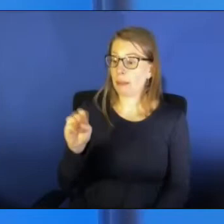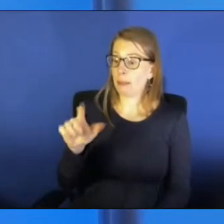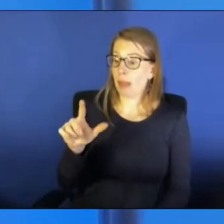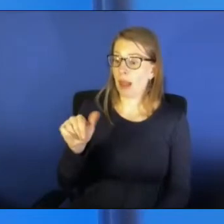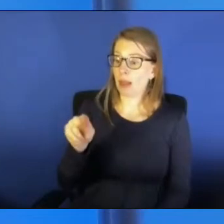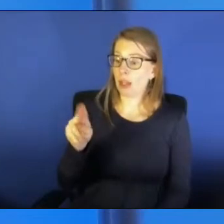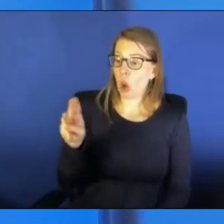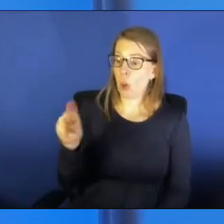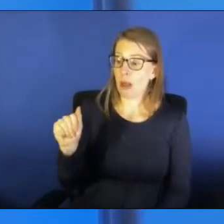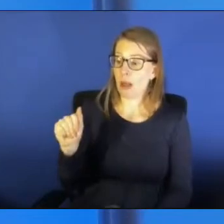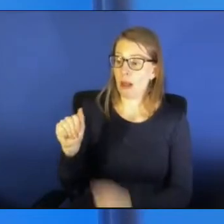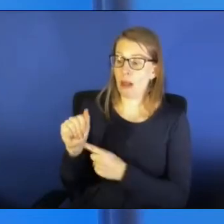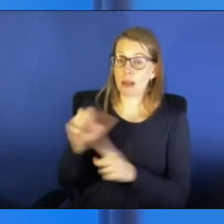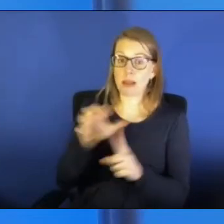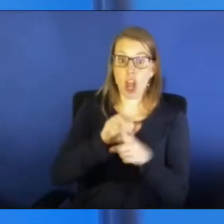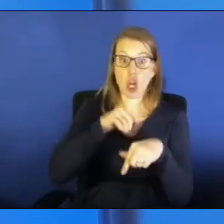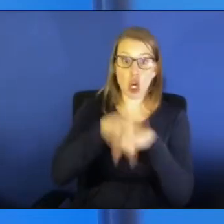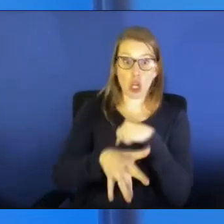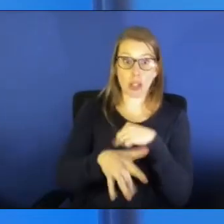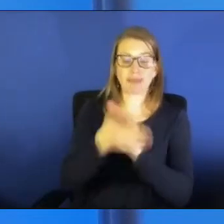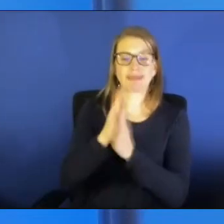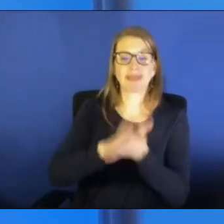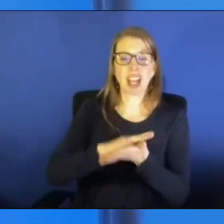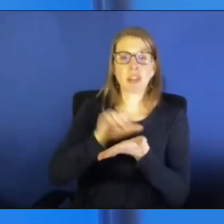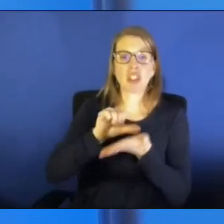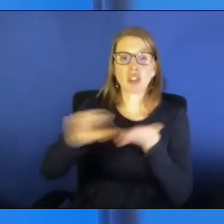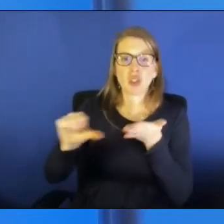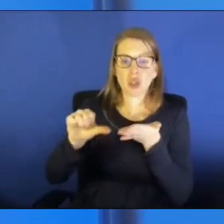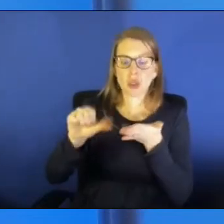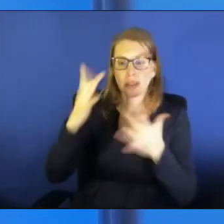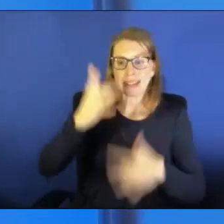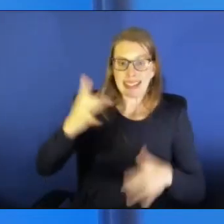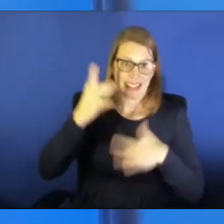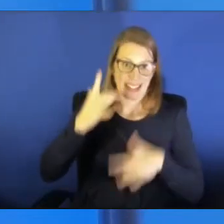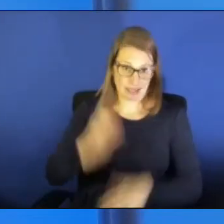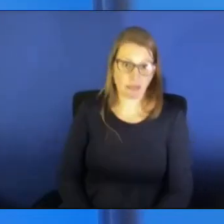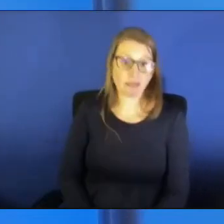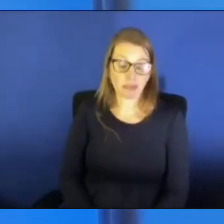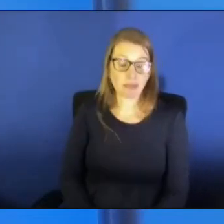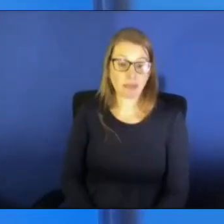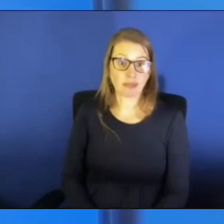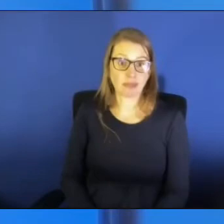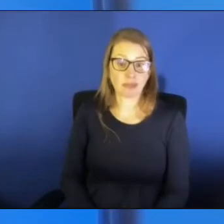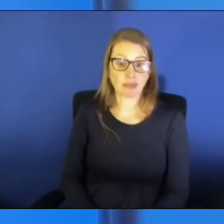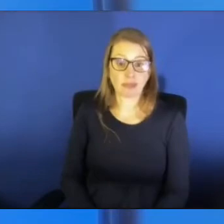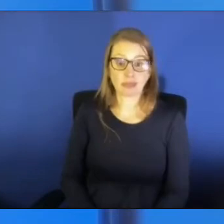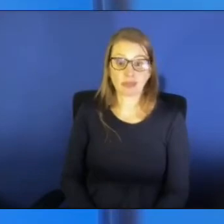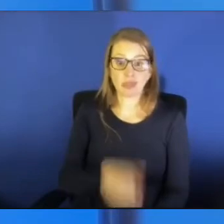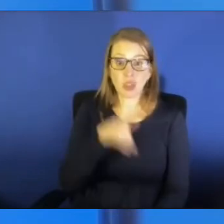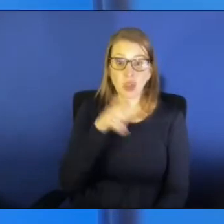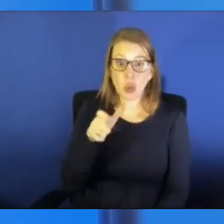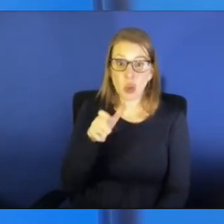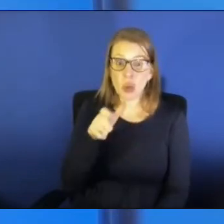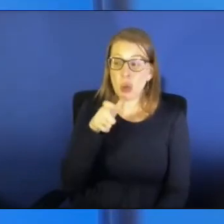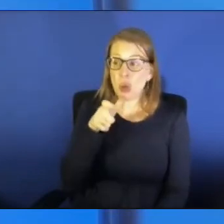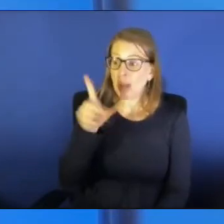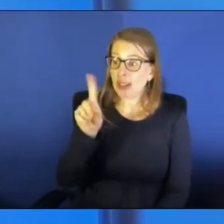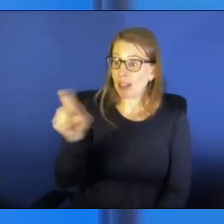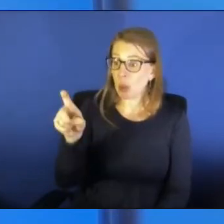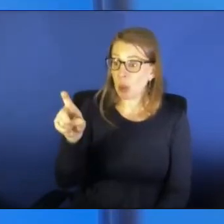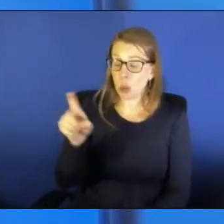disease. And so depending on the nuances of who diagnoses it, where it